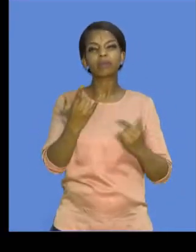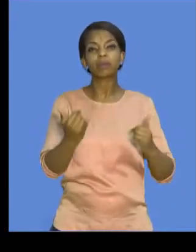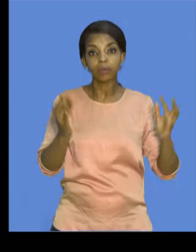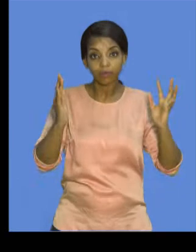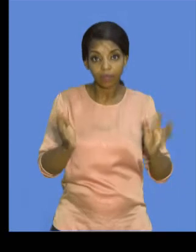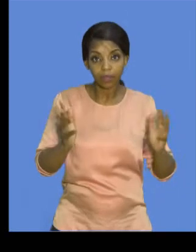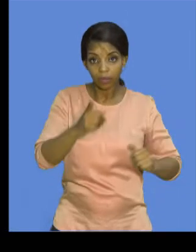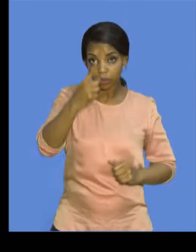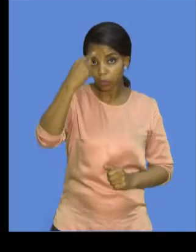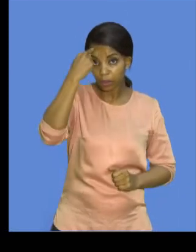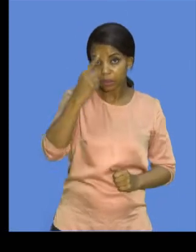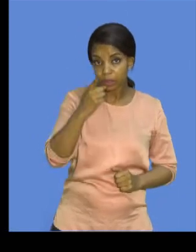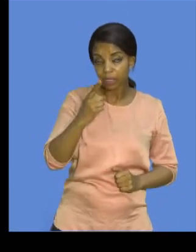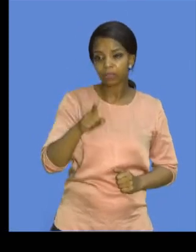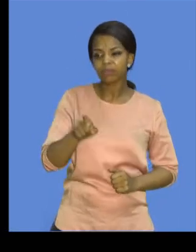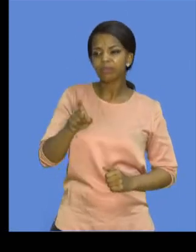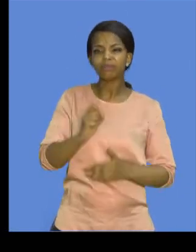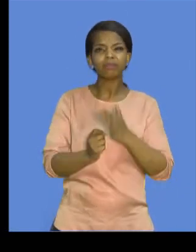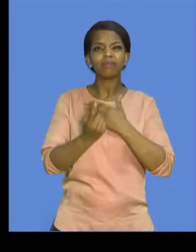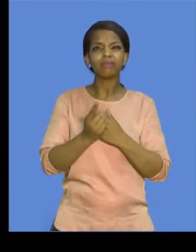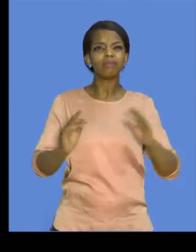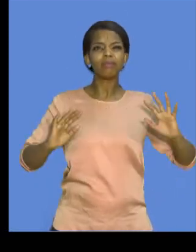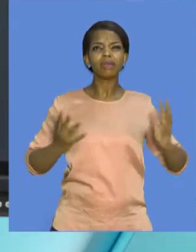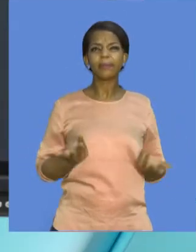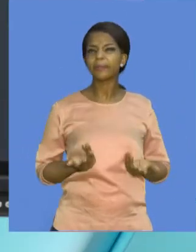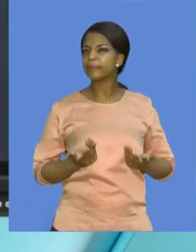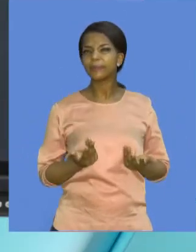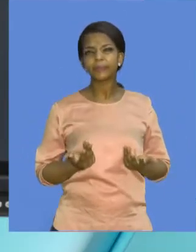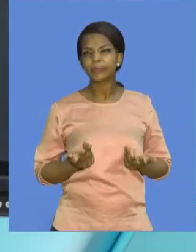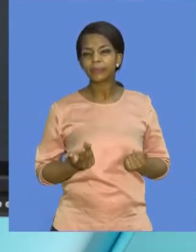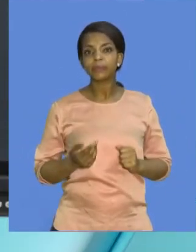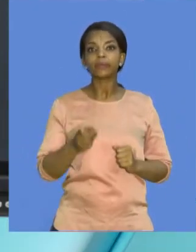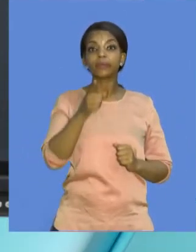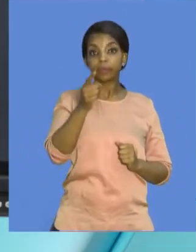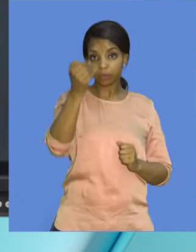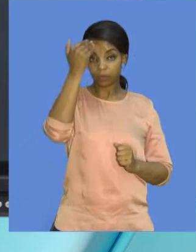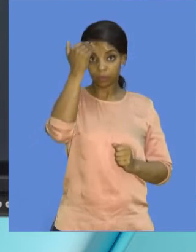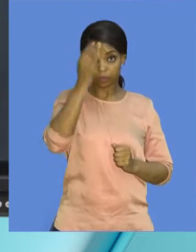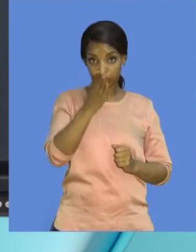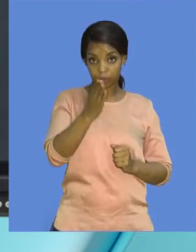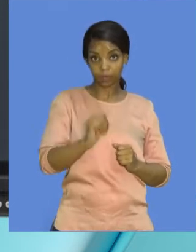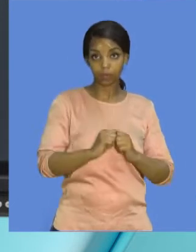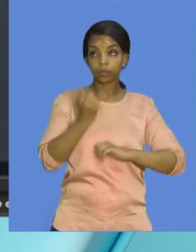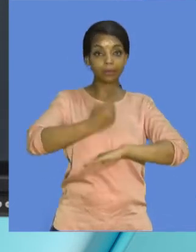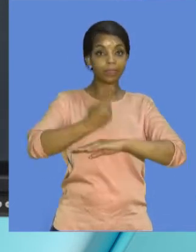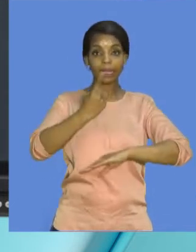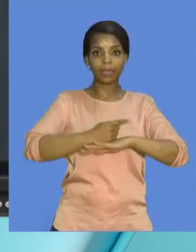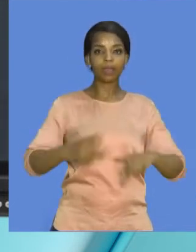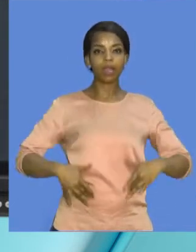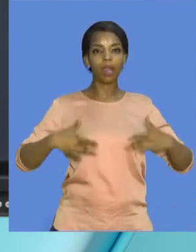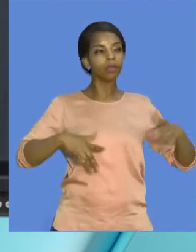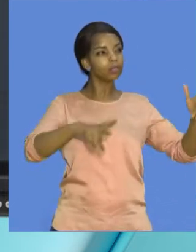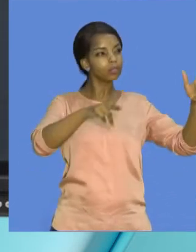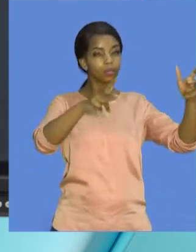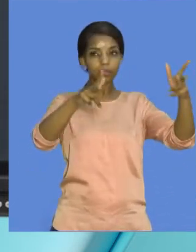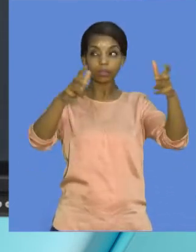objects become charged in nature? The idea of making everyday life observation in as